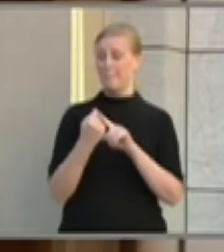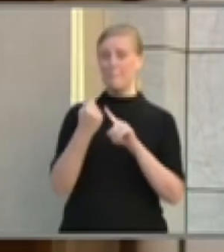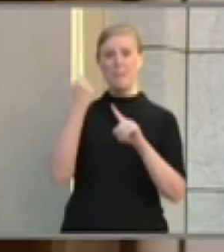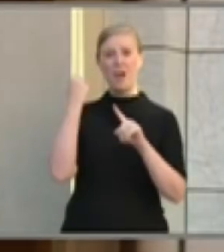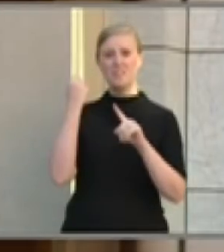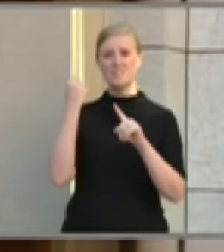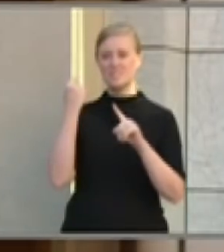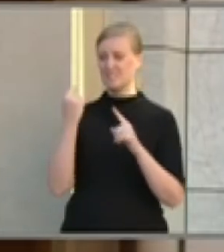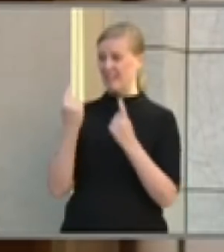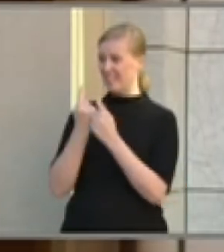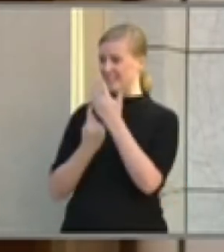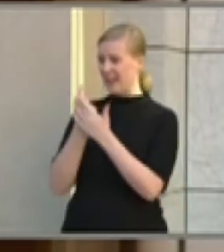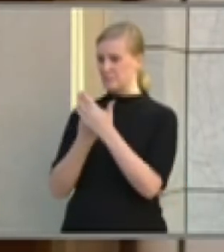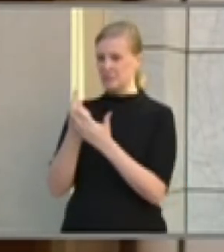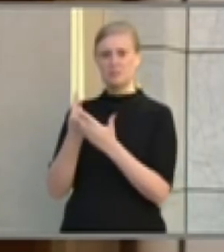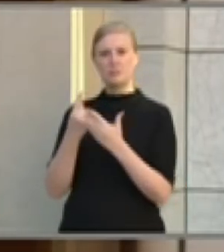But today we can,